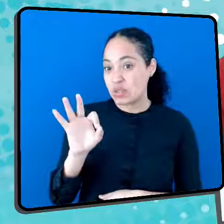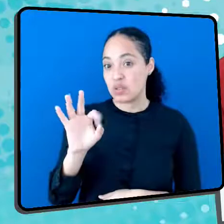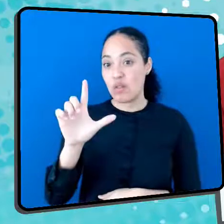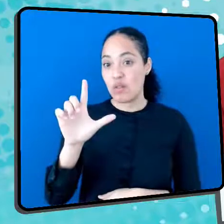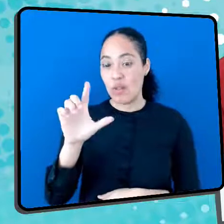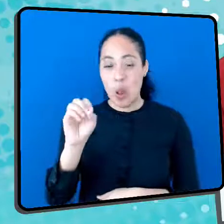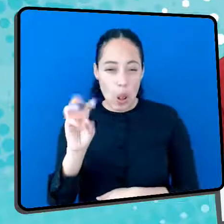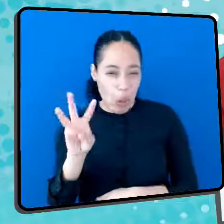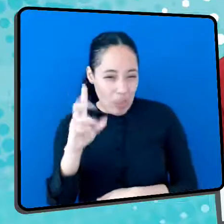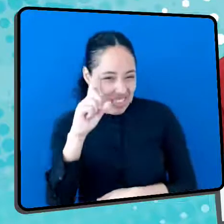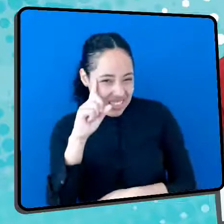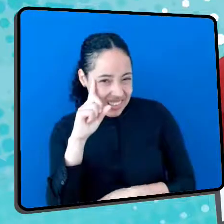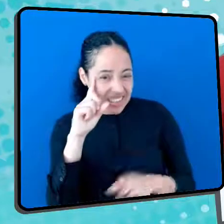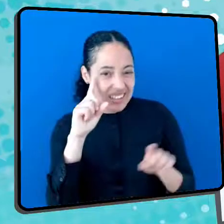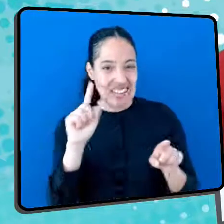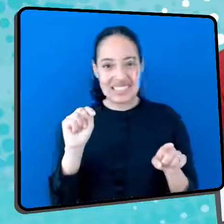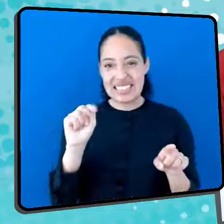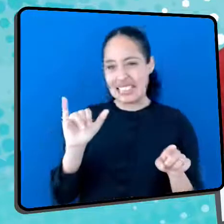Good stuff.